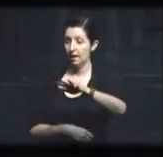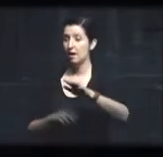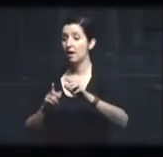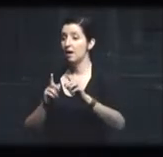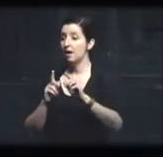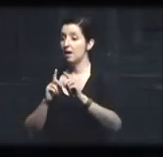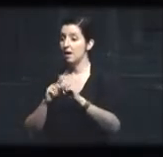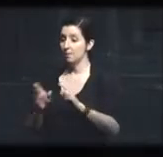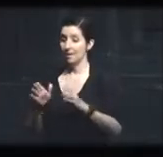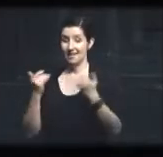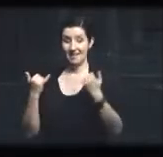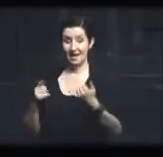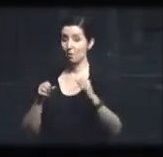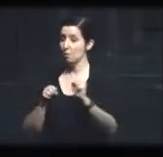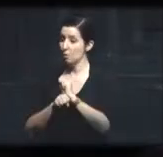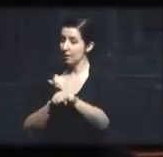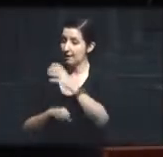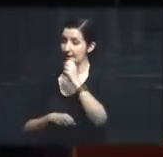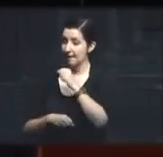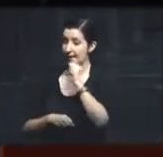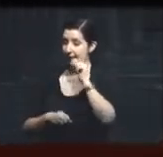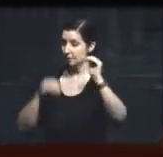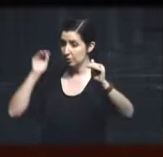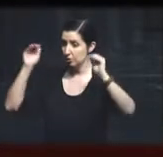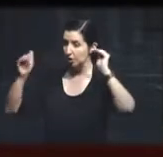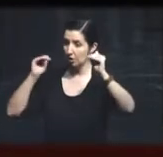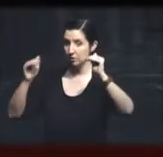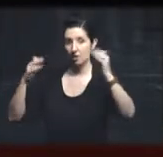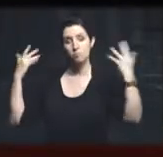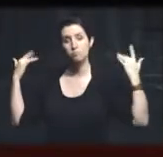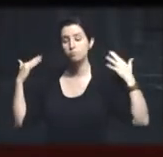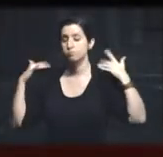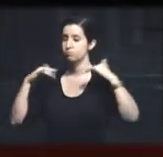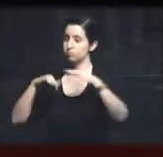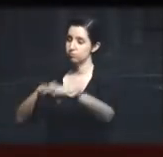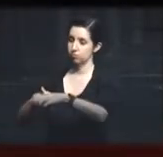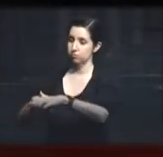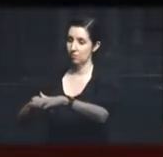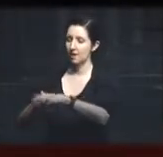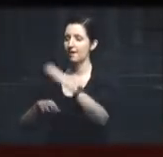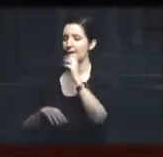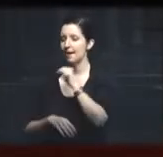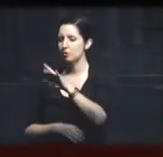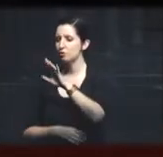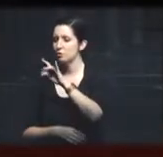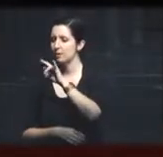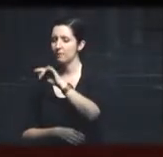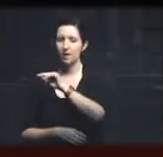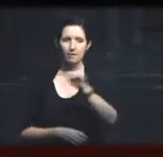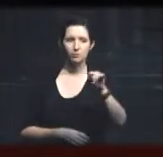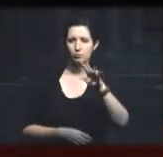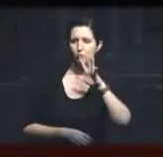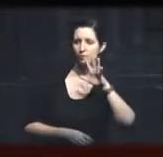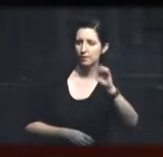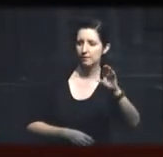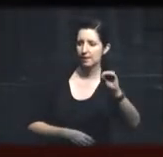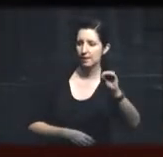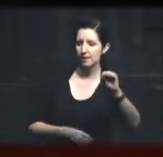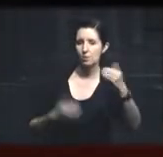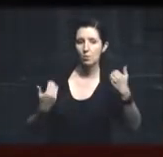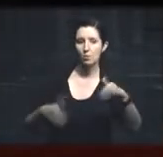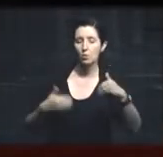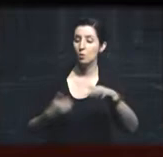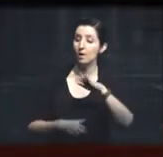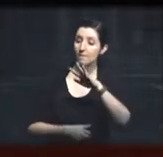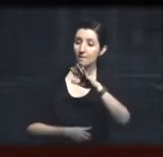working age adults. So if you look at people aged 25 to 50, we're down about 50% with